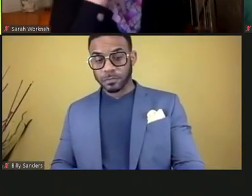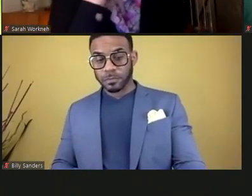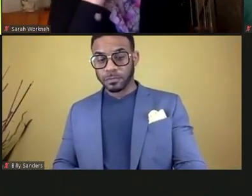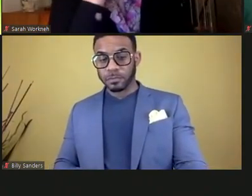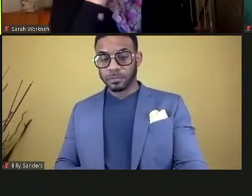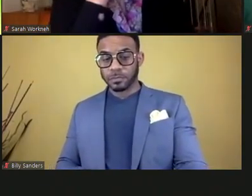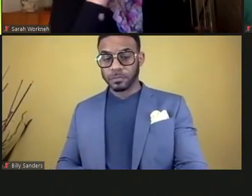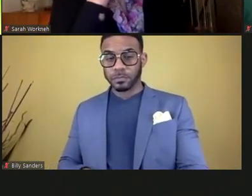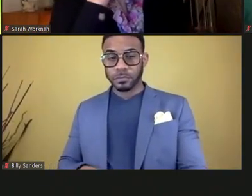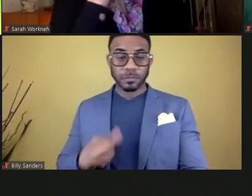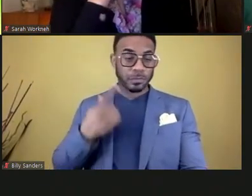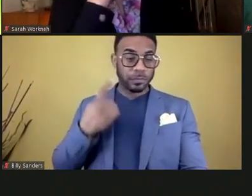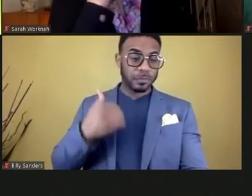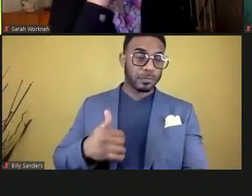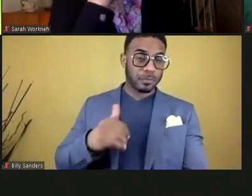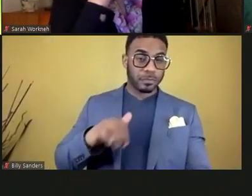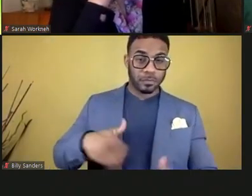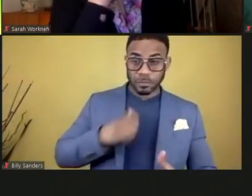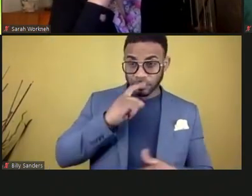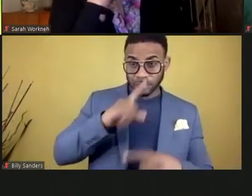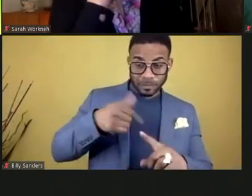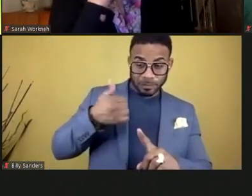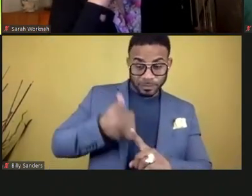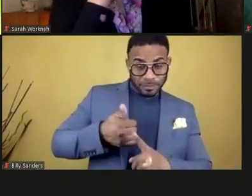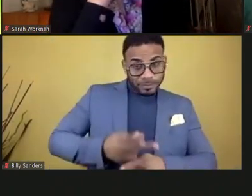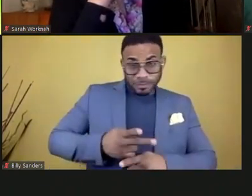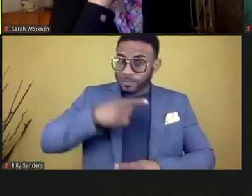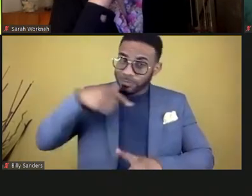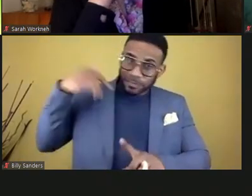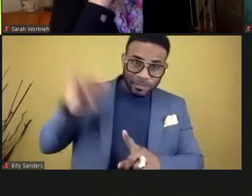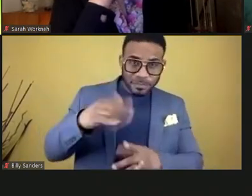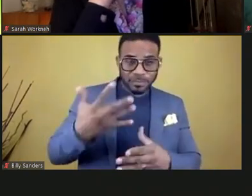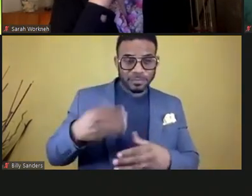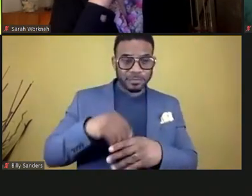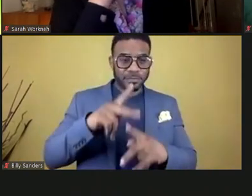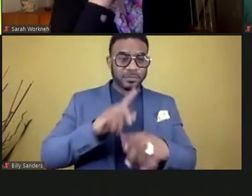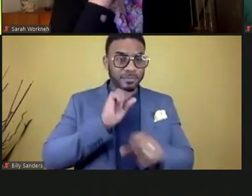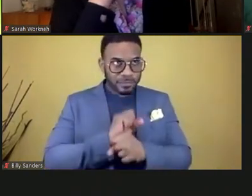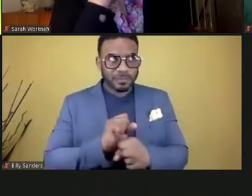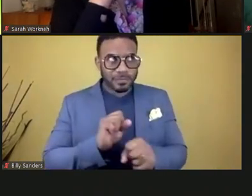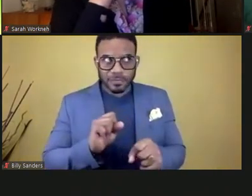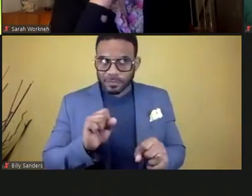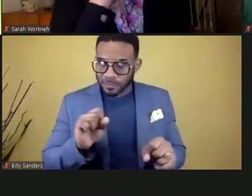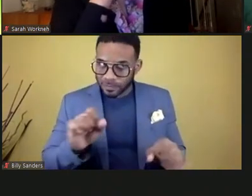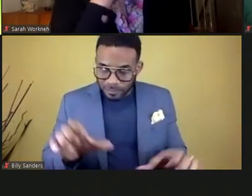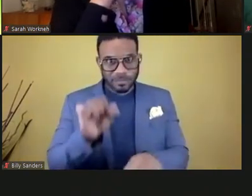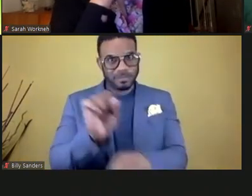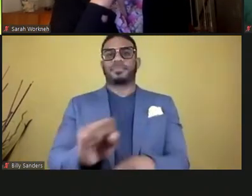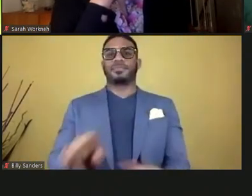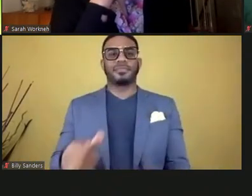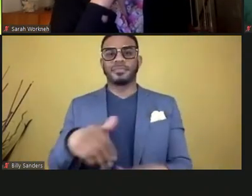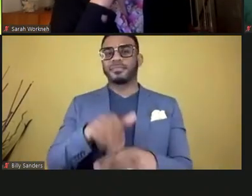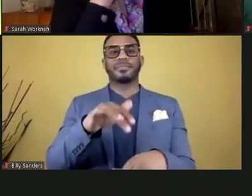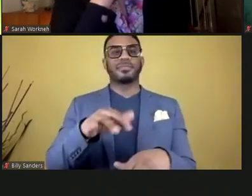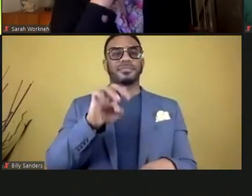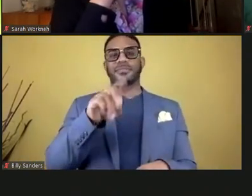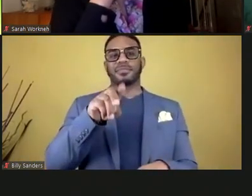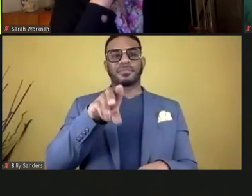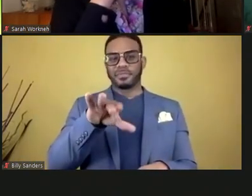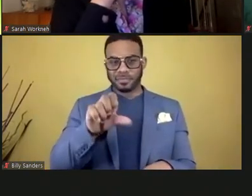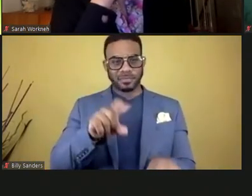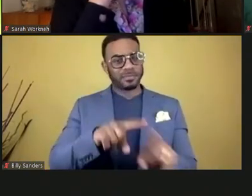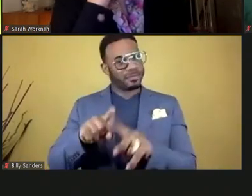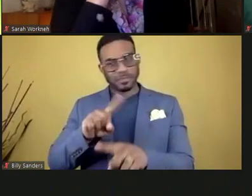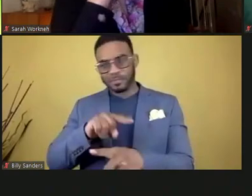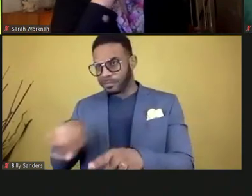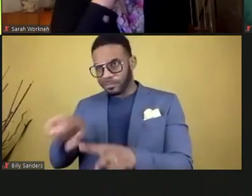that I think a lot of us share tonight, it is about self-care. And that includes the people that actually do the work in these residencies, as well as